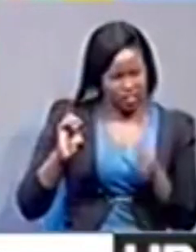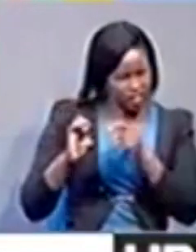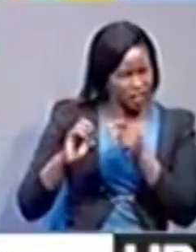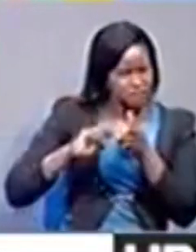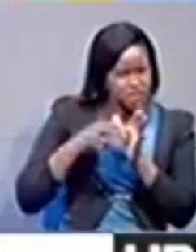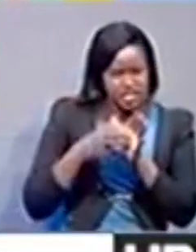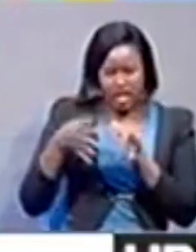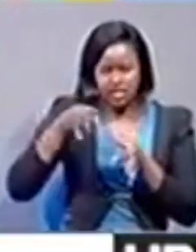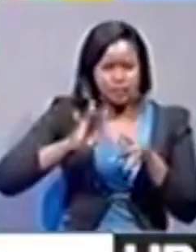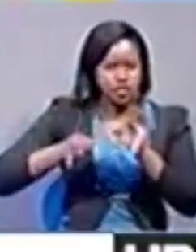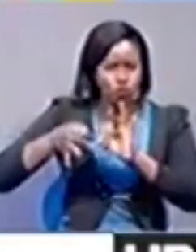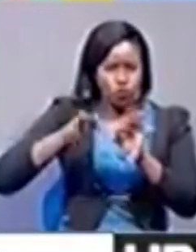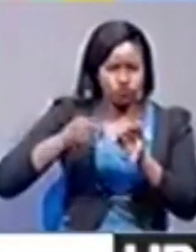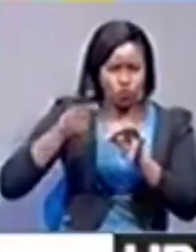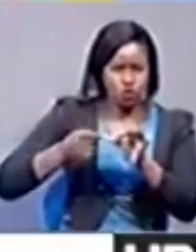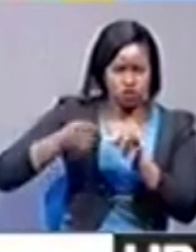the chemicals you put in.